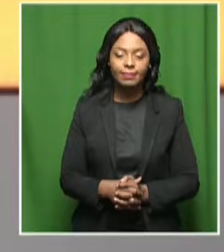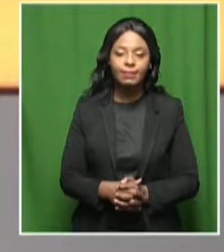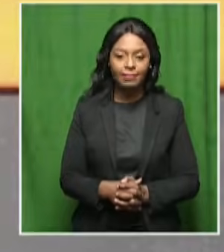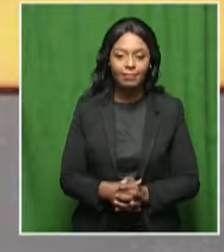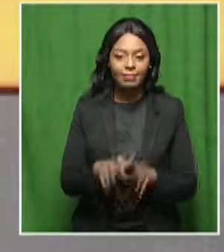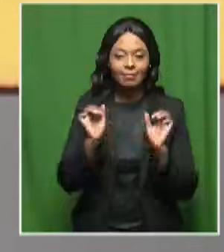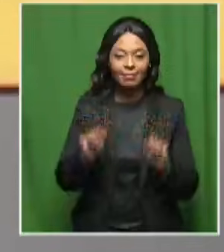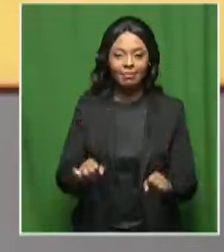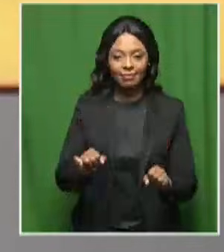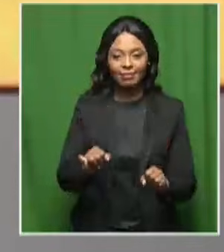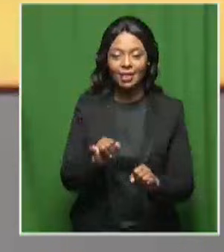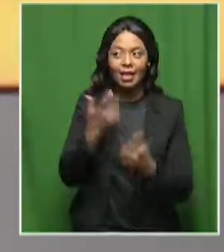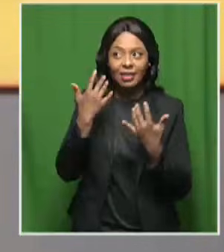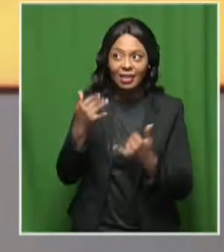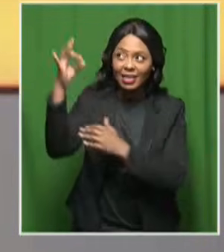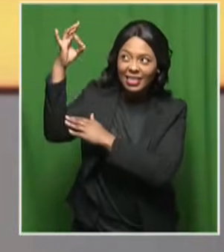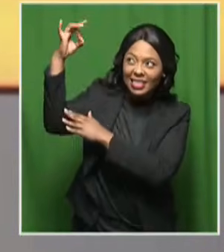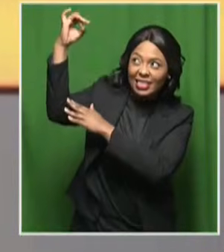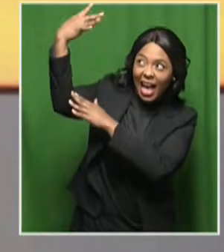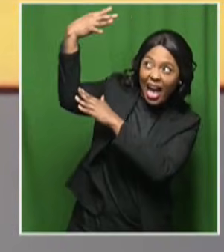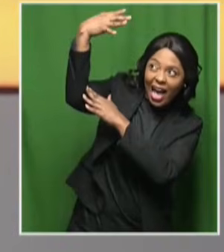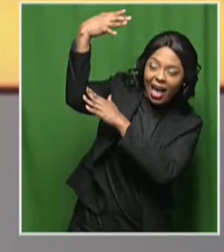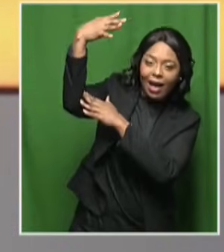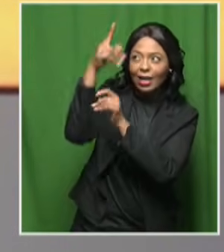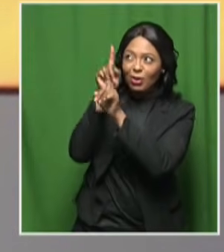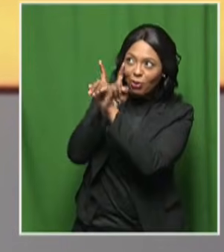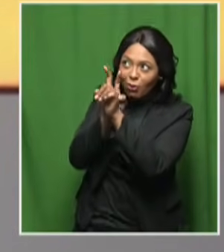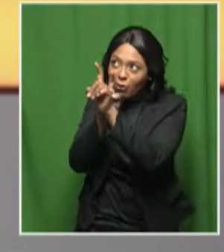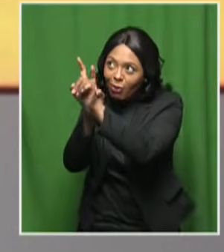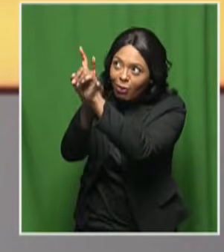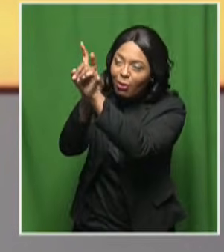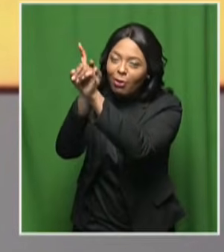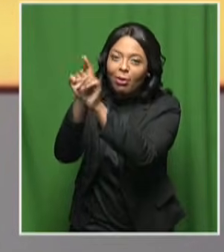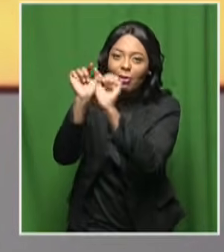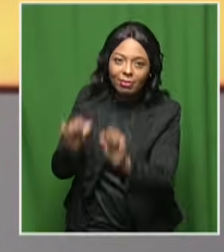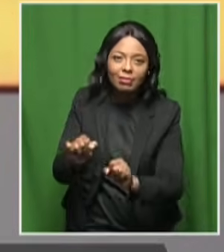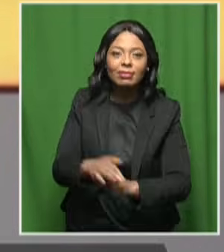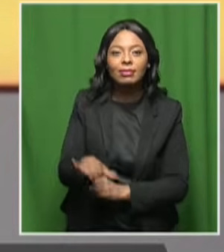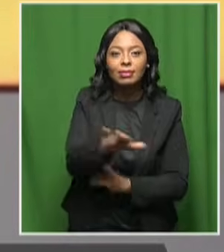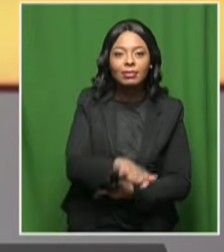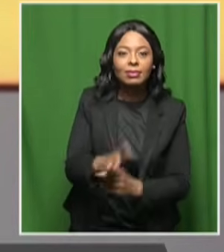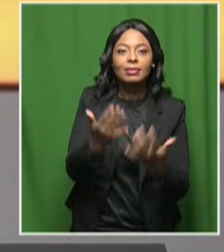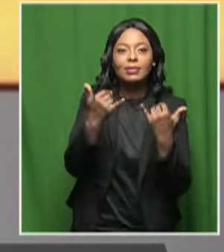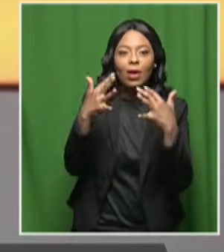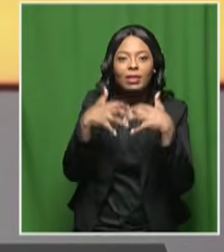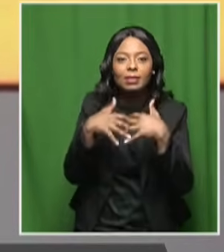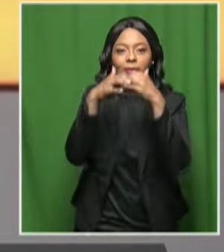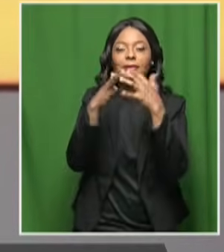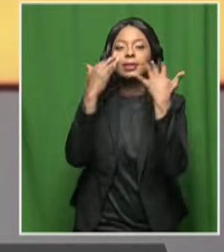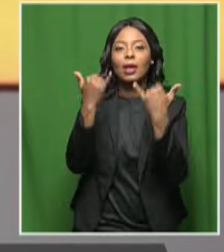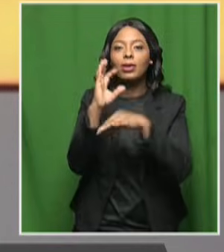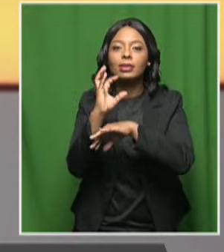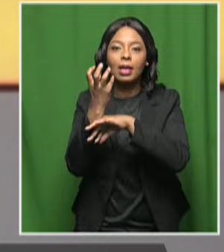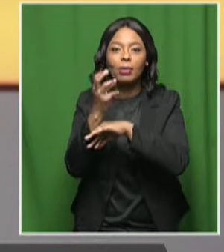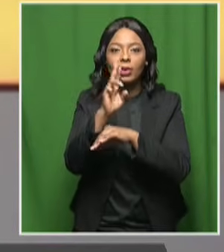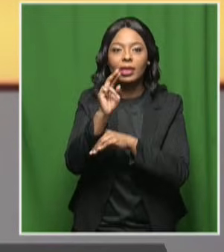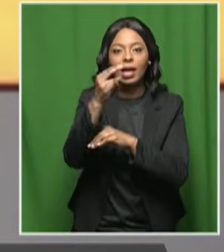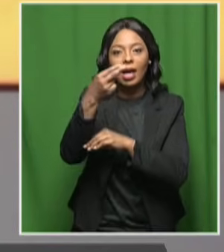Well, time to follow the sun. Follow the sun heads to the Northern Cape. The largest province capital owes its establishment to the diamond rush that happened back